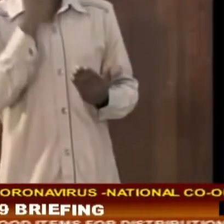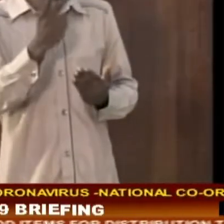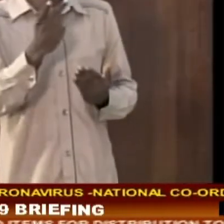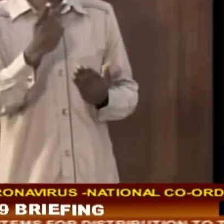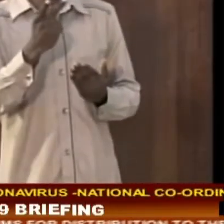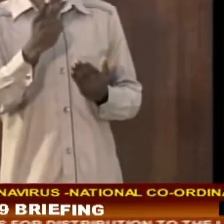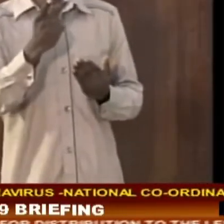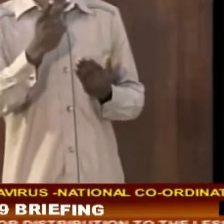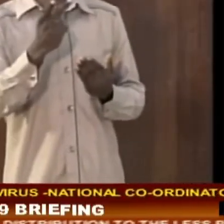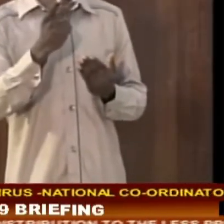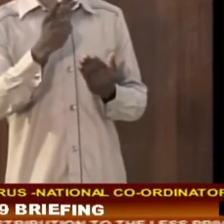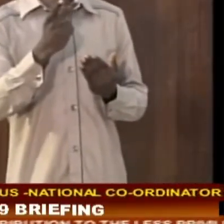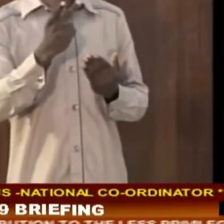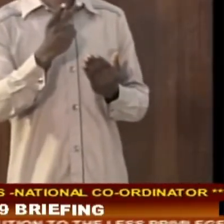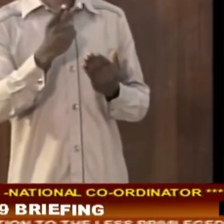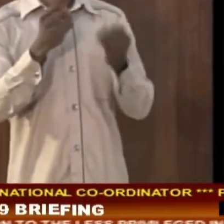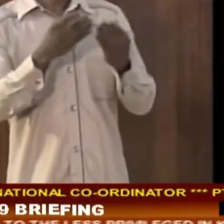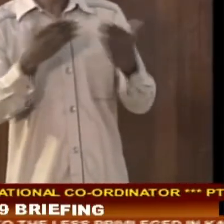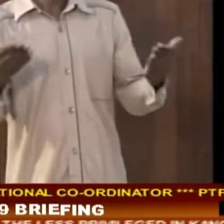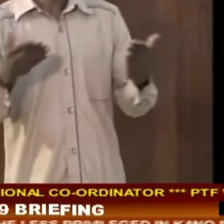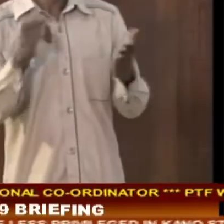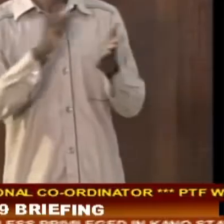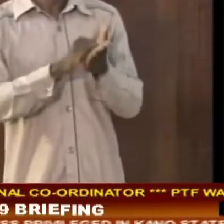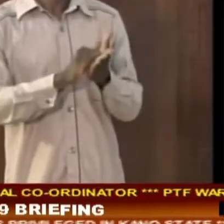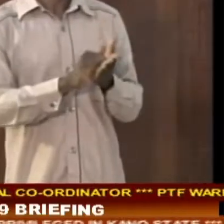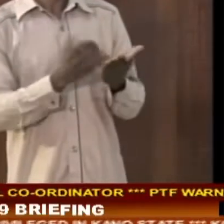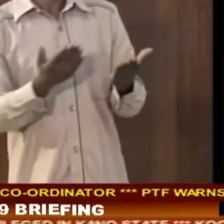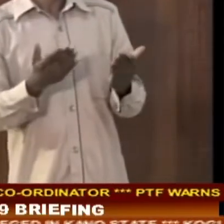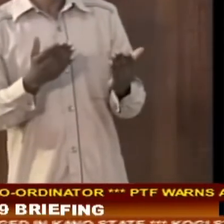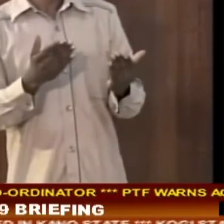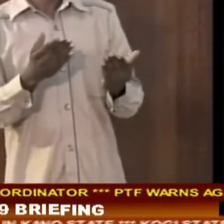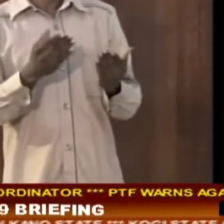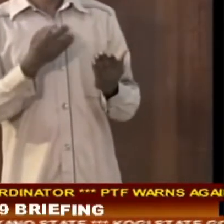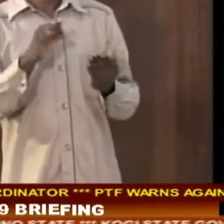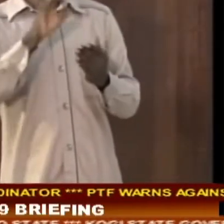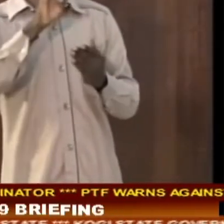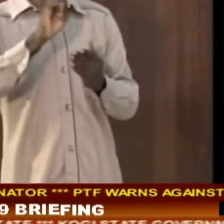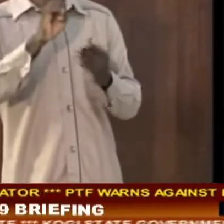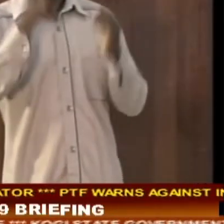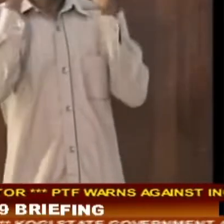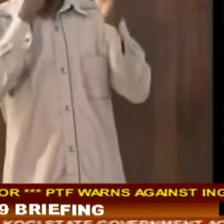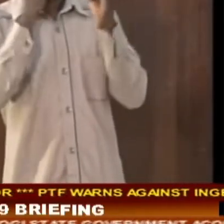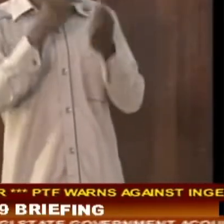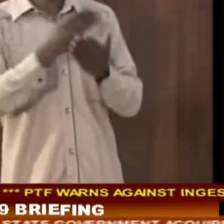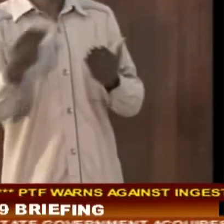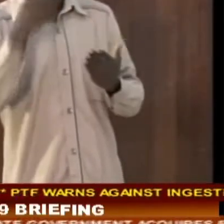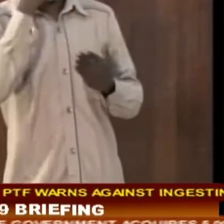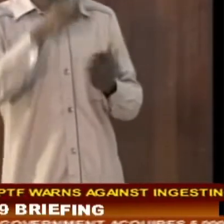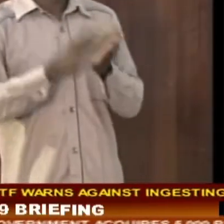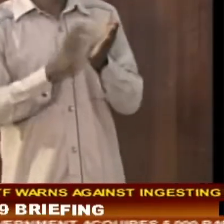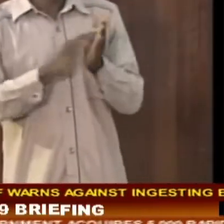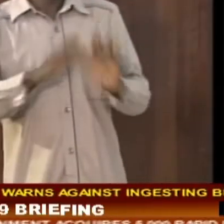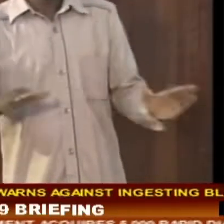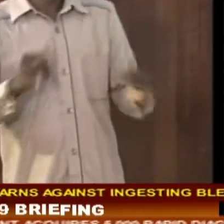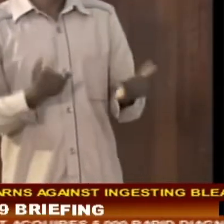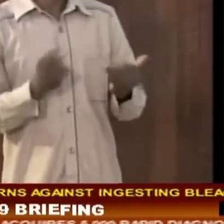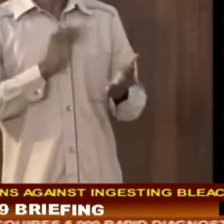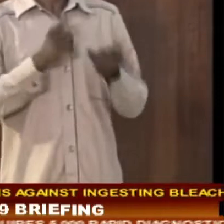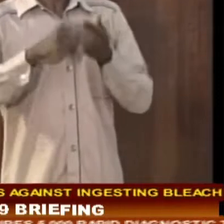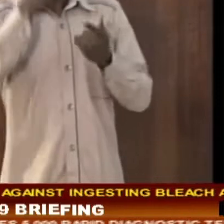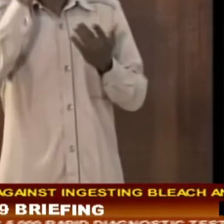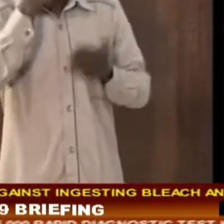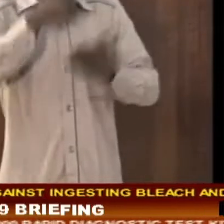uh drawbacks with it as it concerns the shortage of eeduc ation materials for school children I want to know what your ministry